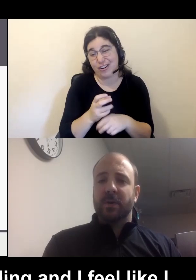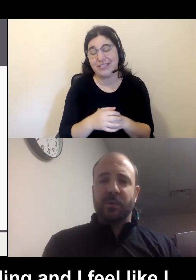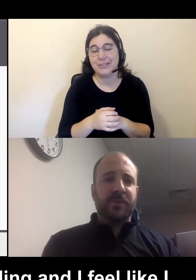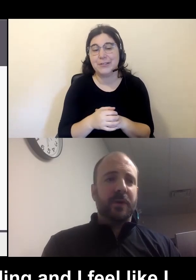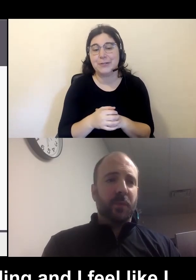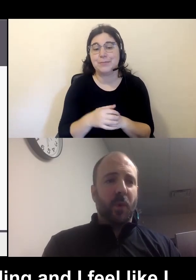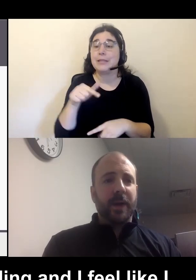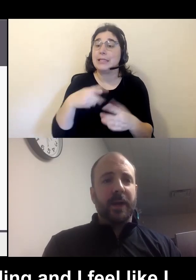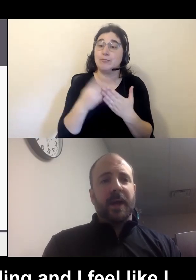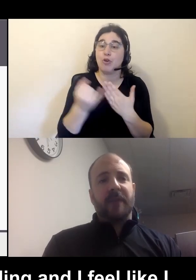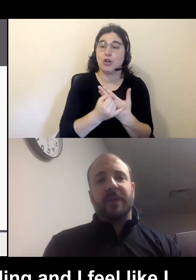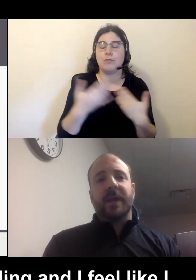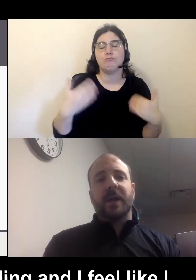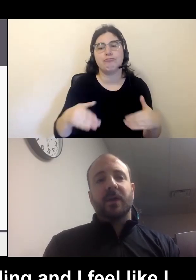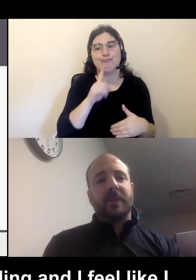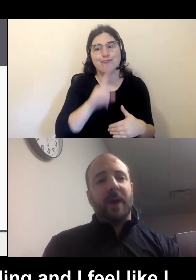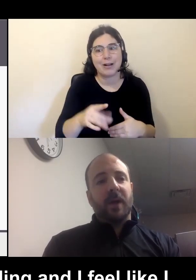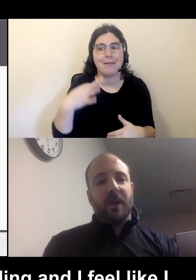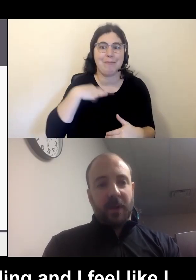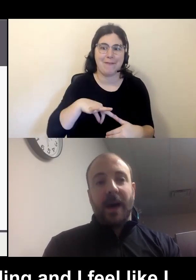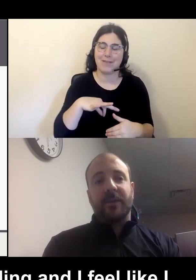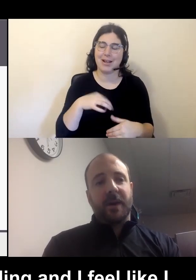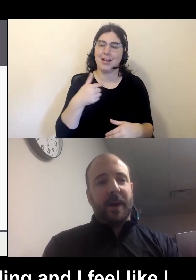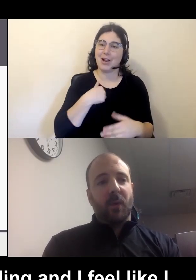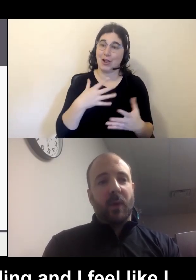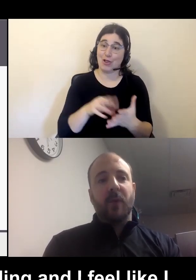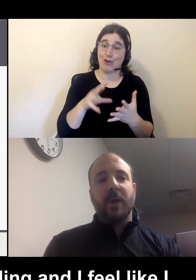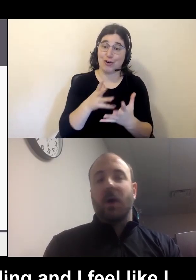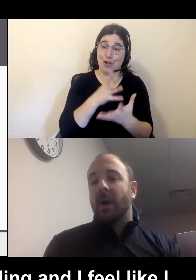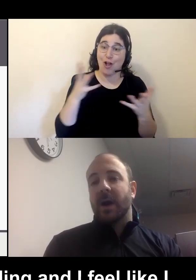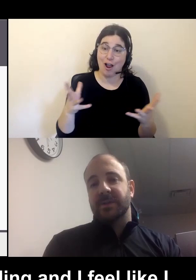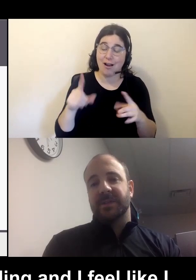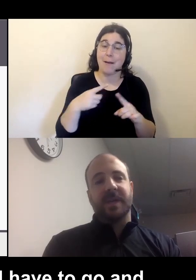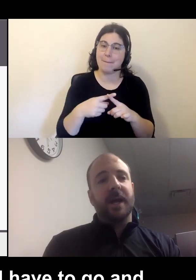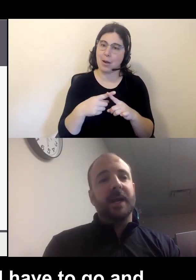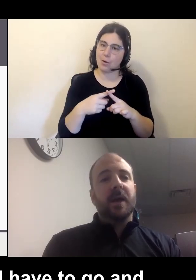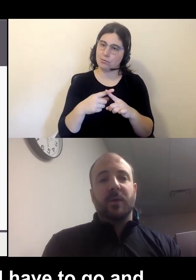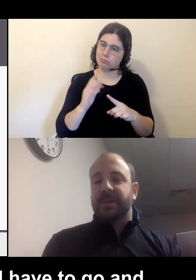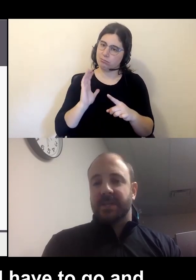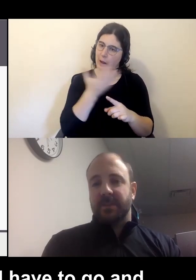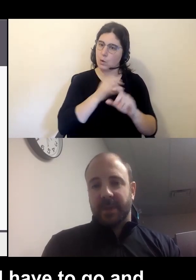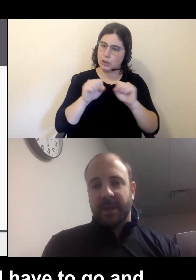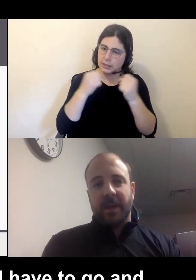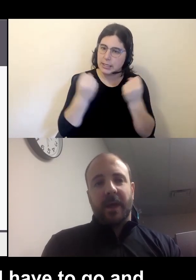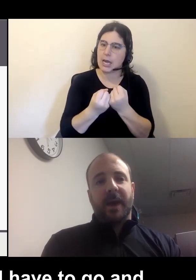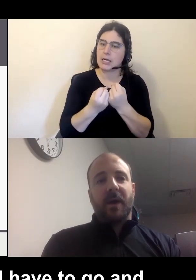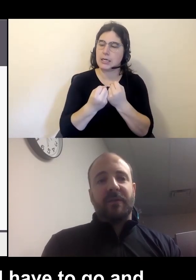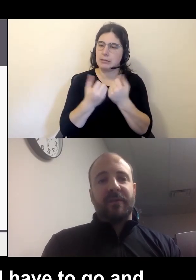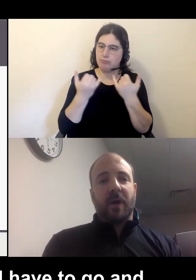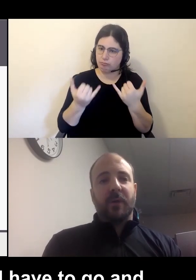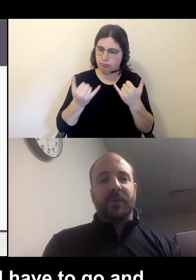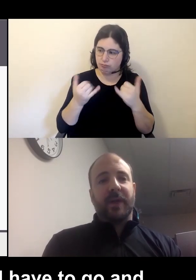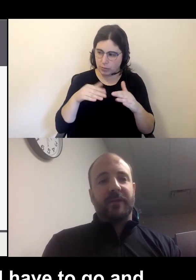in general was very rewarding, and I feel like I learned a lot about where we are as a society with accessibility and